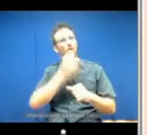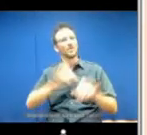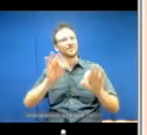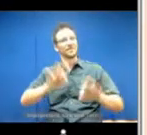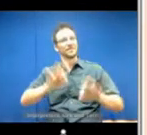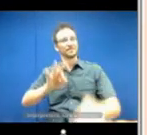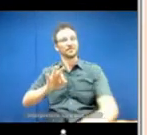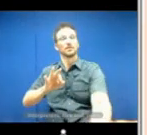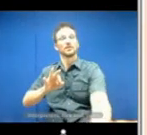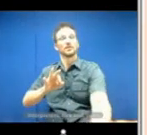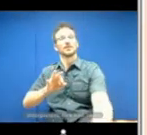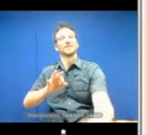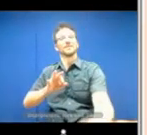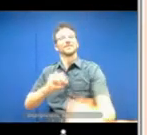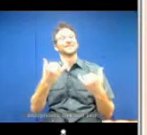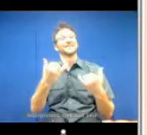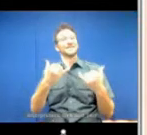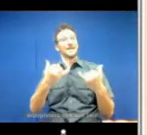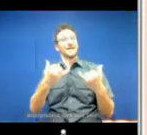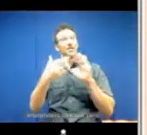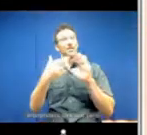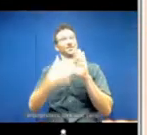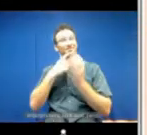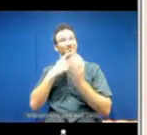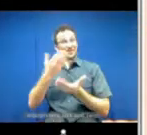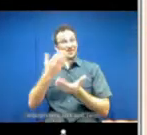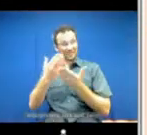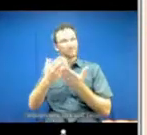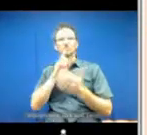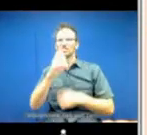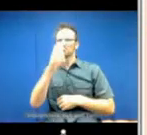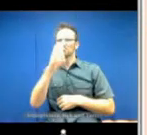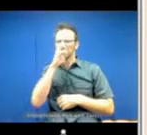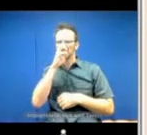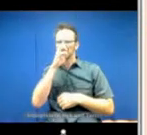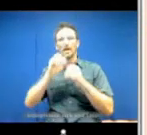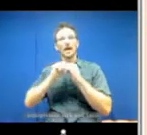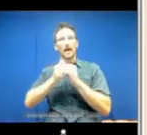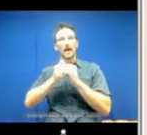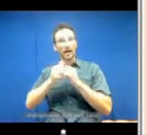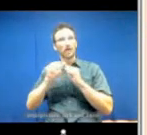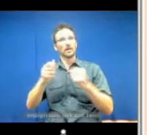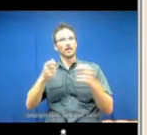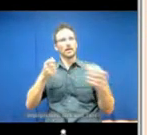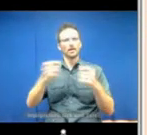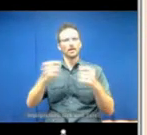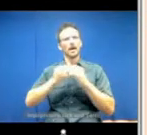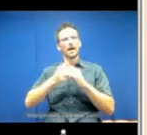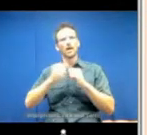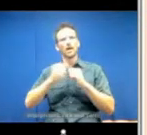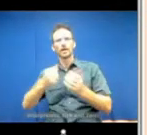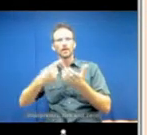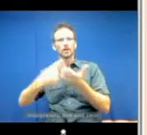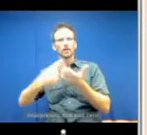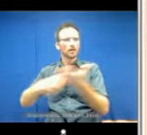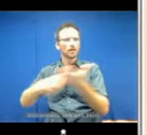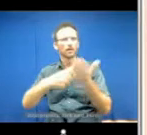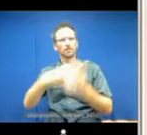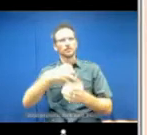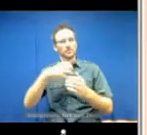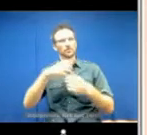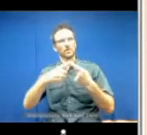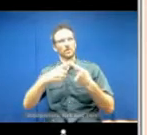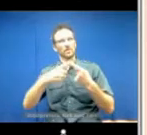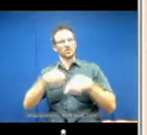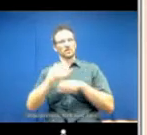to dictate how objections are handled during depositions. So you don't need to agree that if you don't